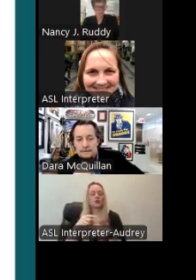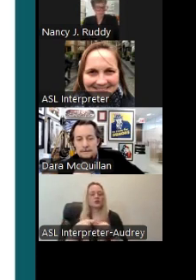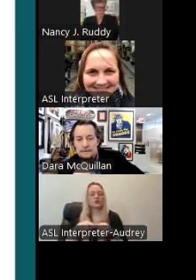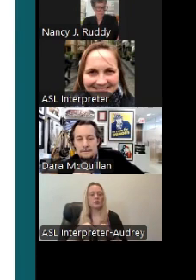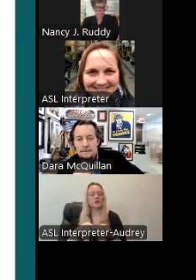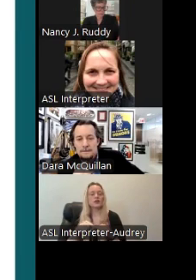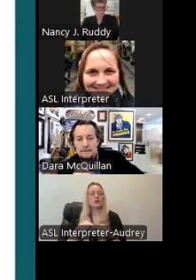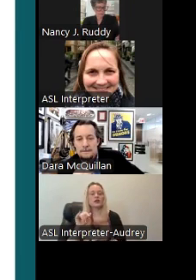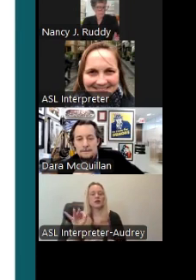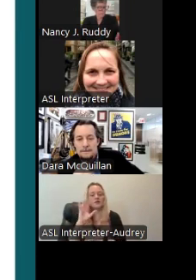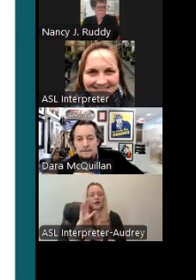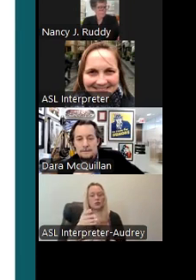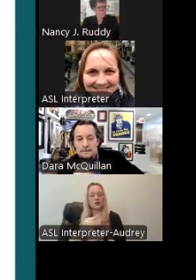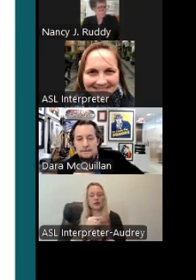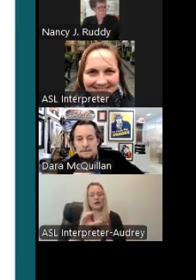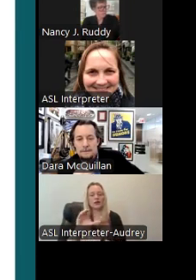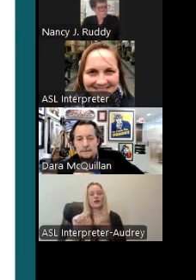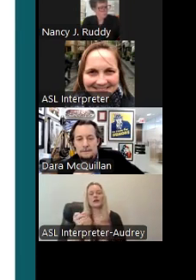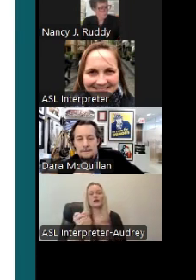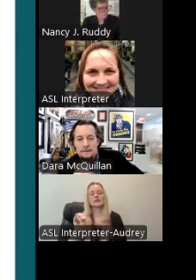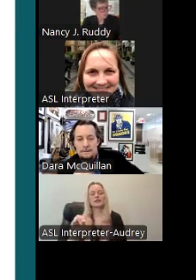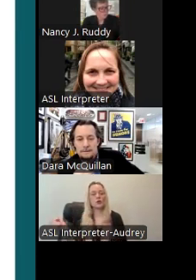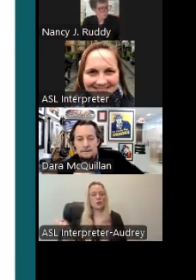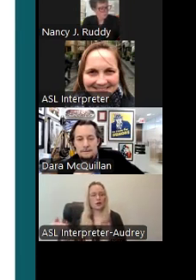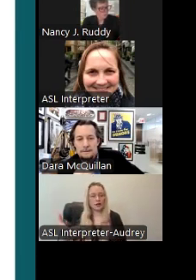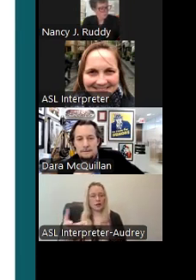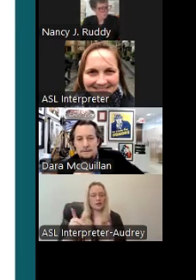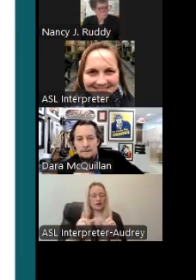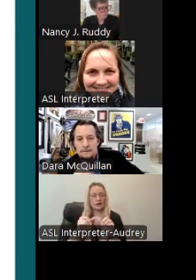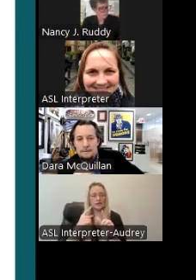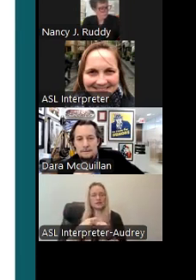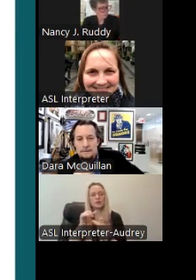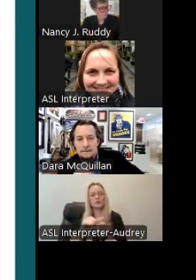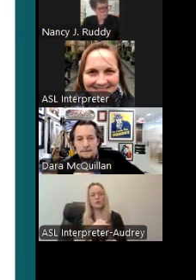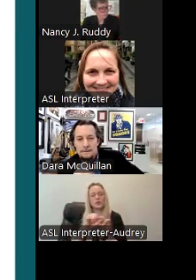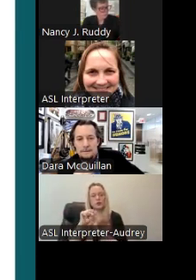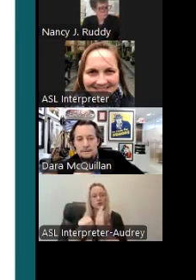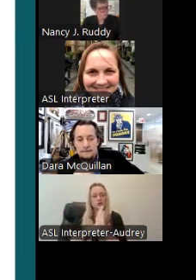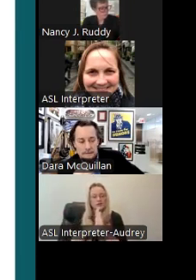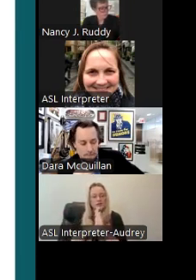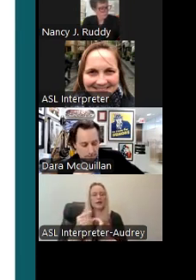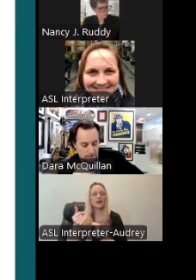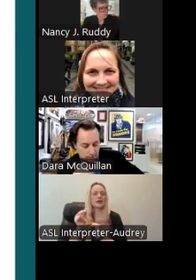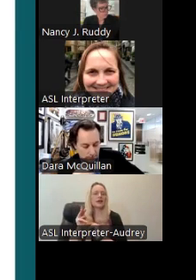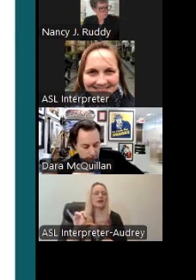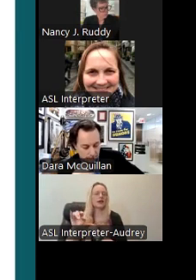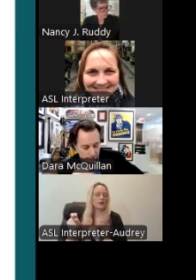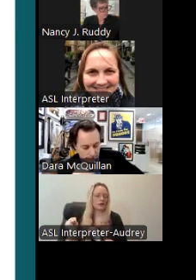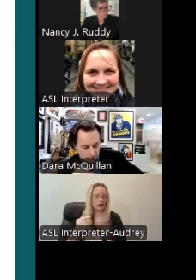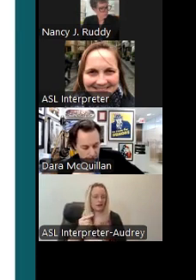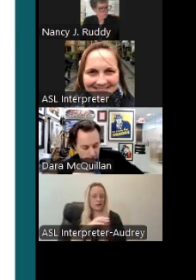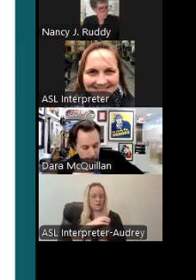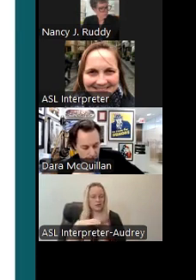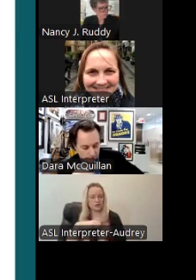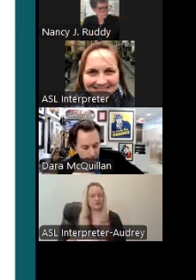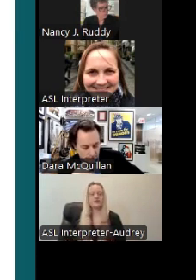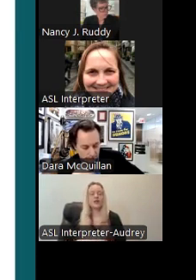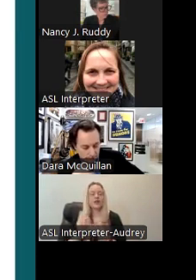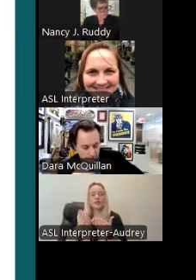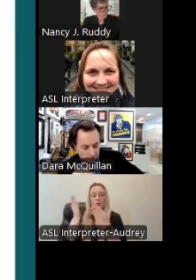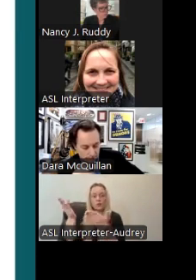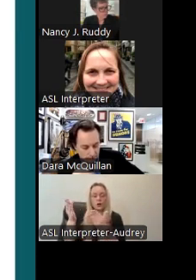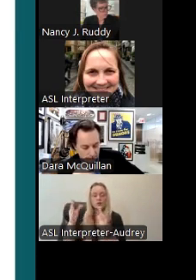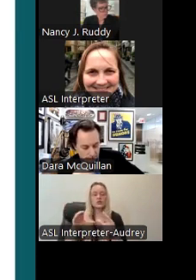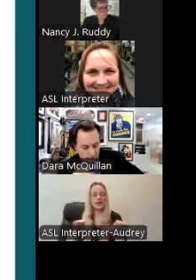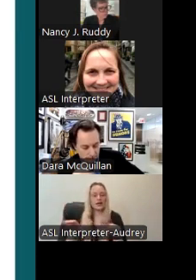facility license issued by the New York State Gaming Commission. The proposed action is discretionary, subject